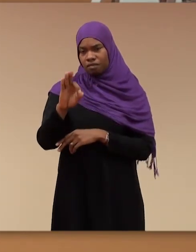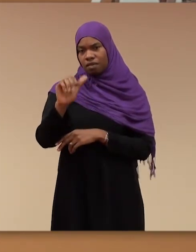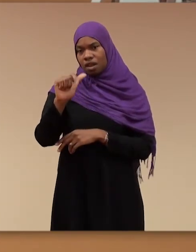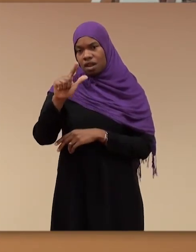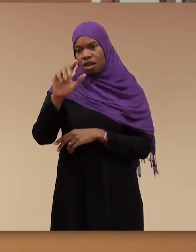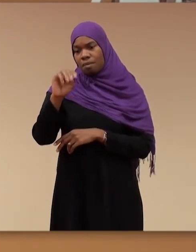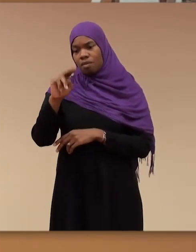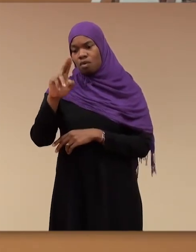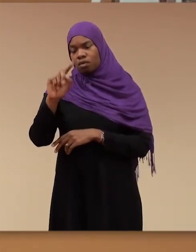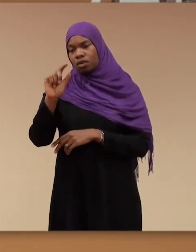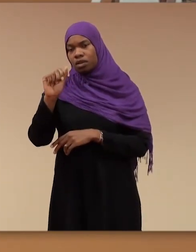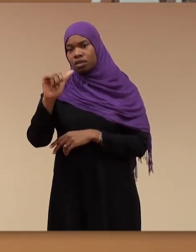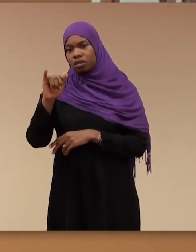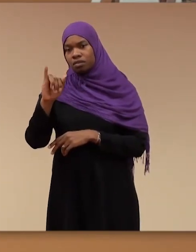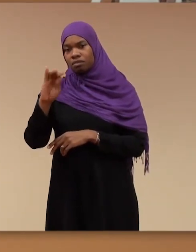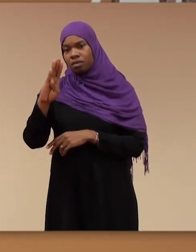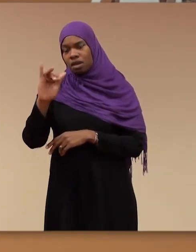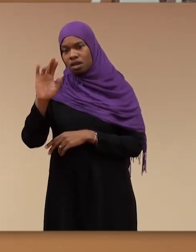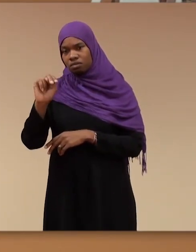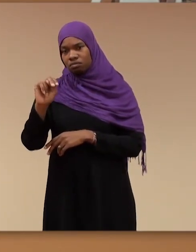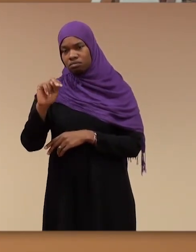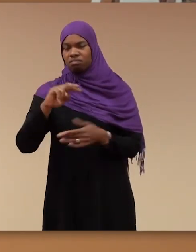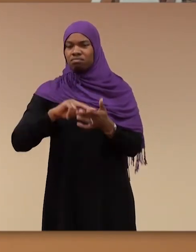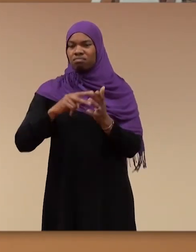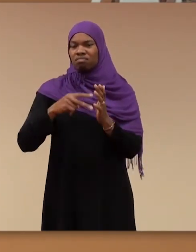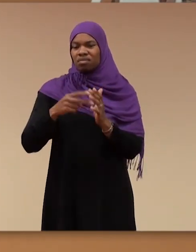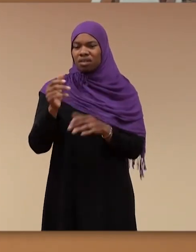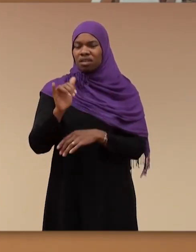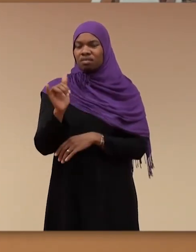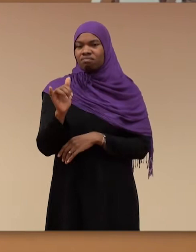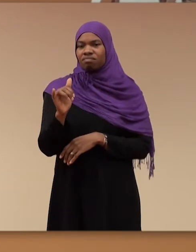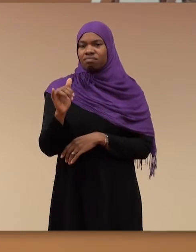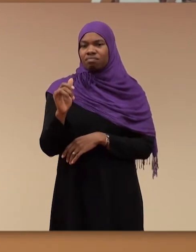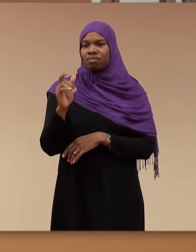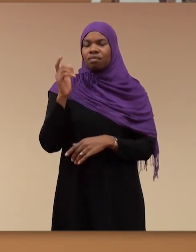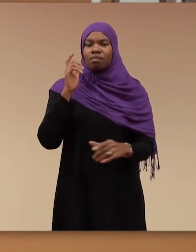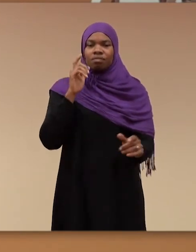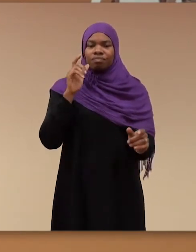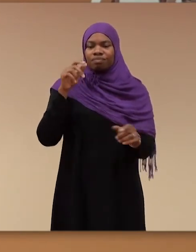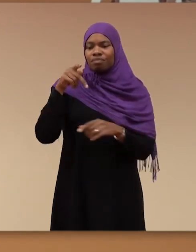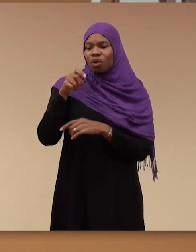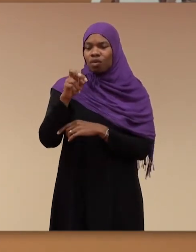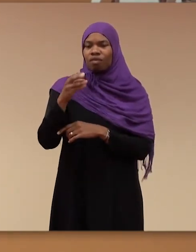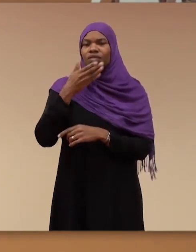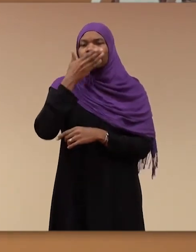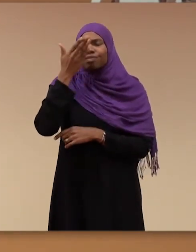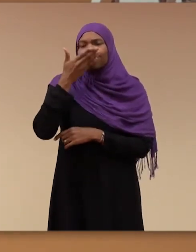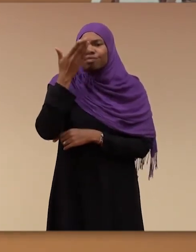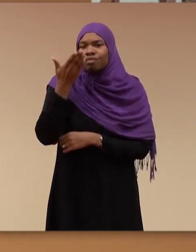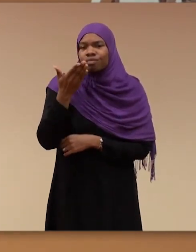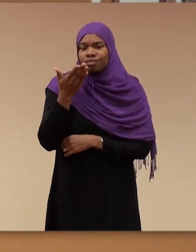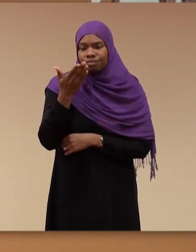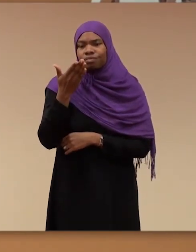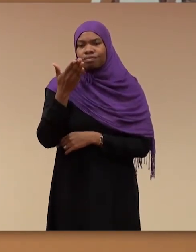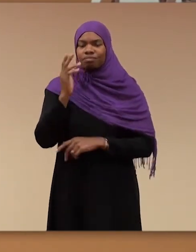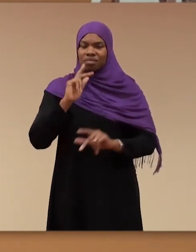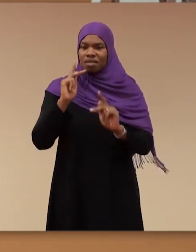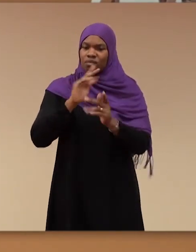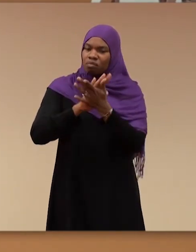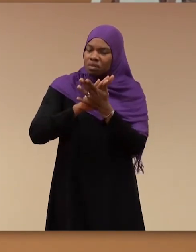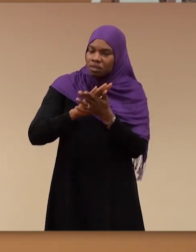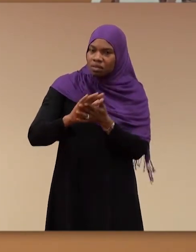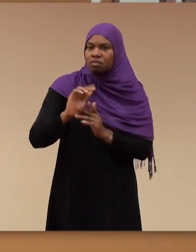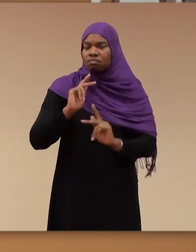Mutayyabin means the perfumed people, the clean people. And they went